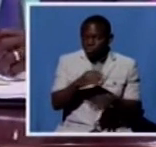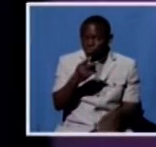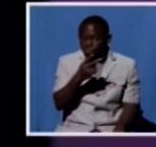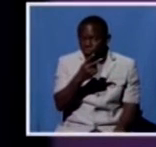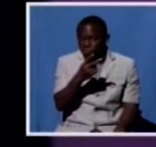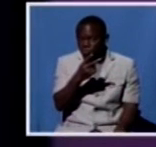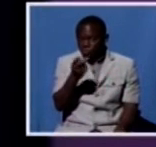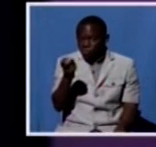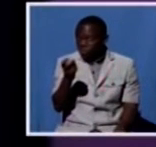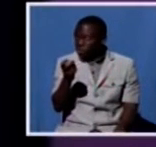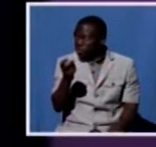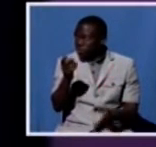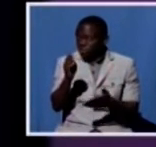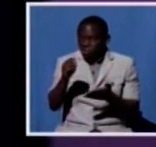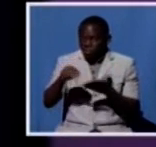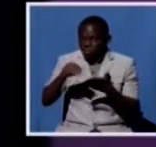million kwacha